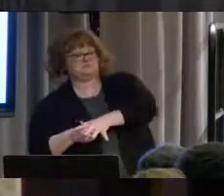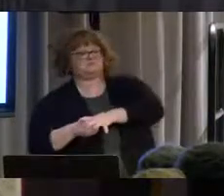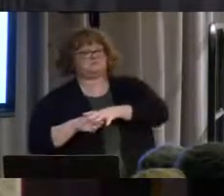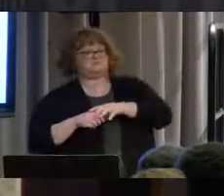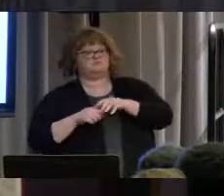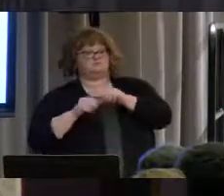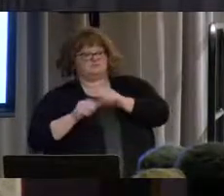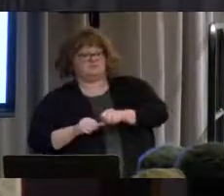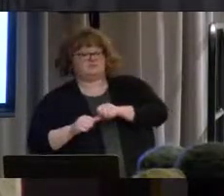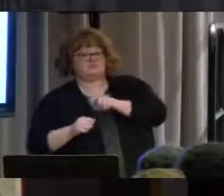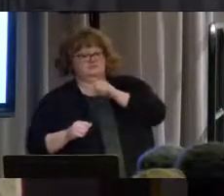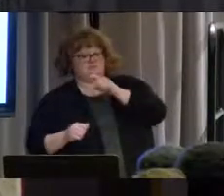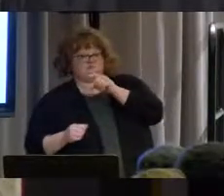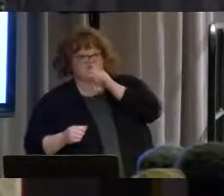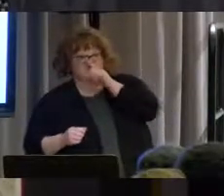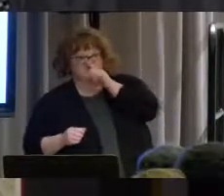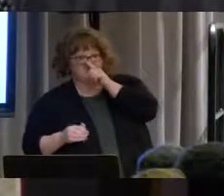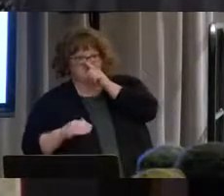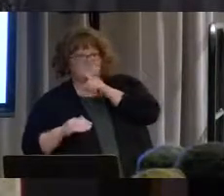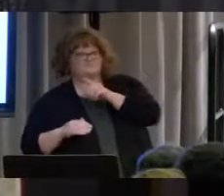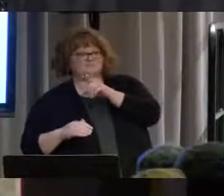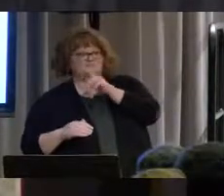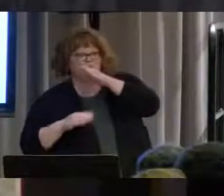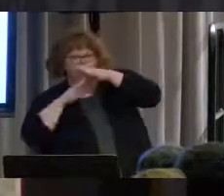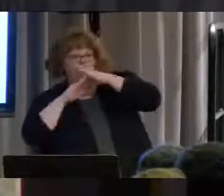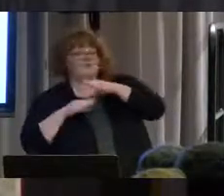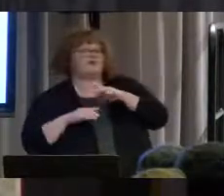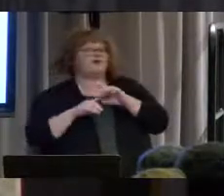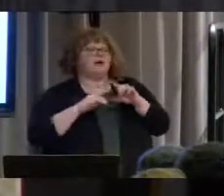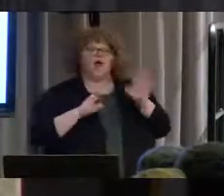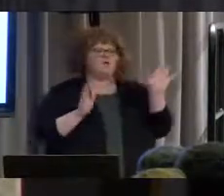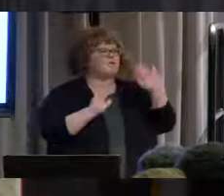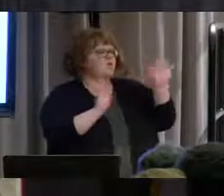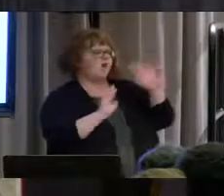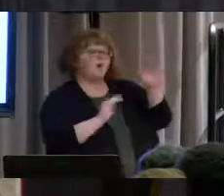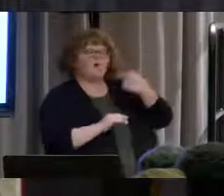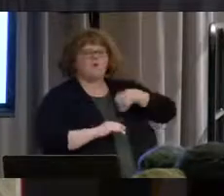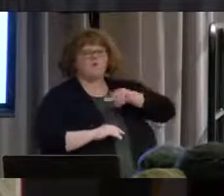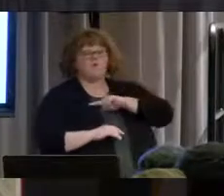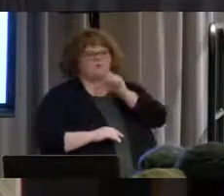tell that to white people, and it's like, what? No, we don't mean that. We just love General Lee. And